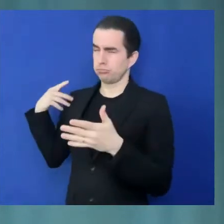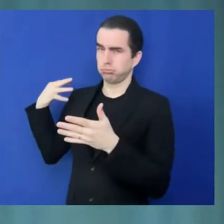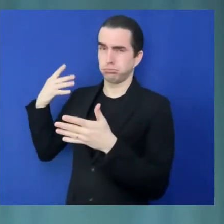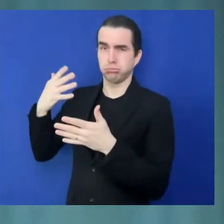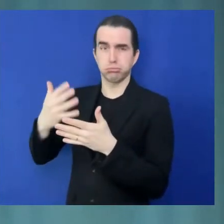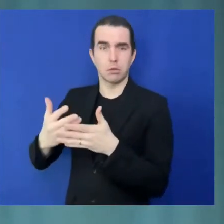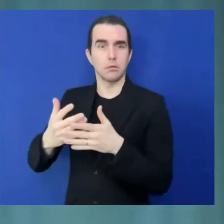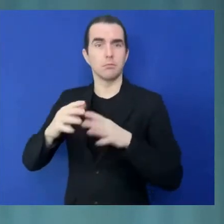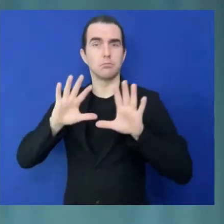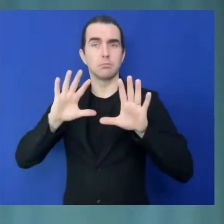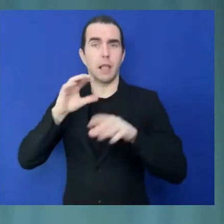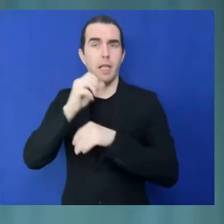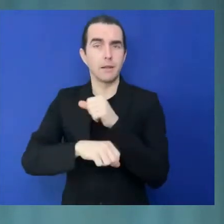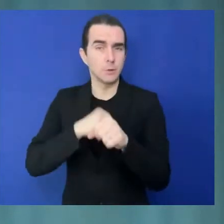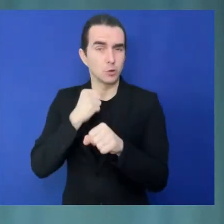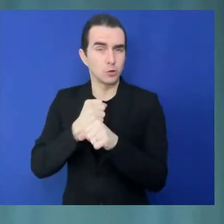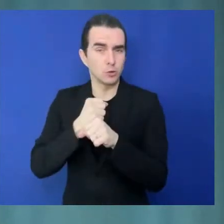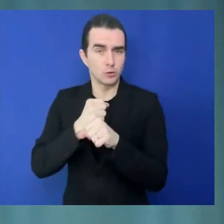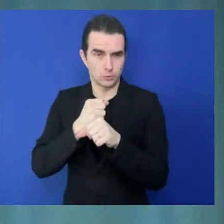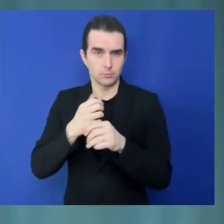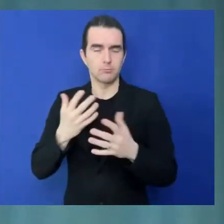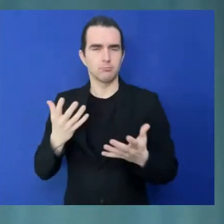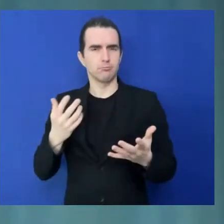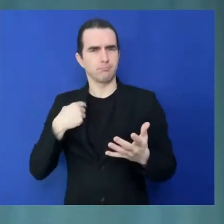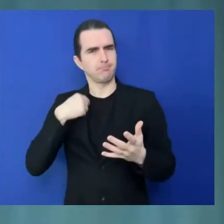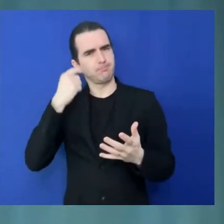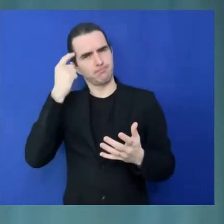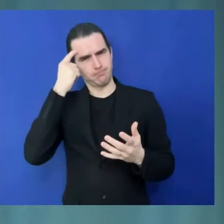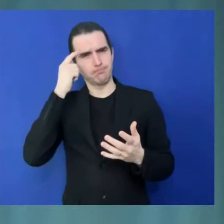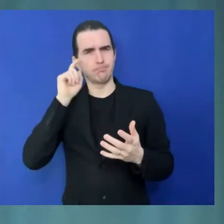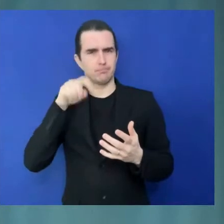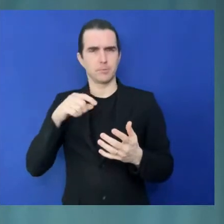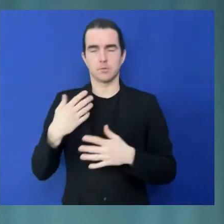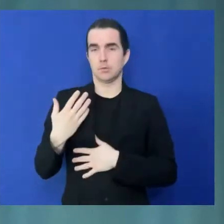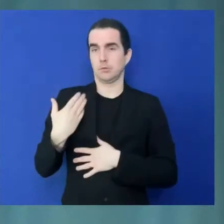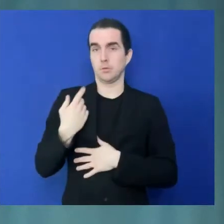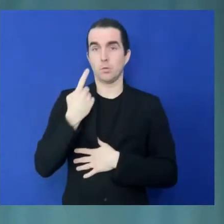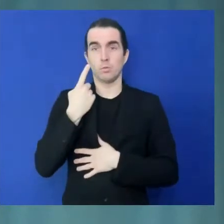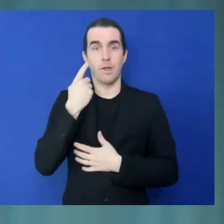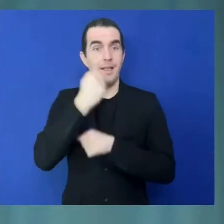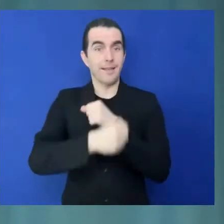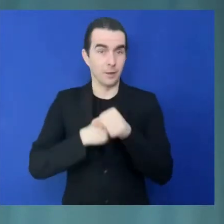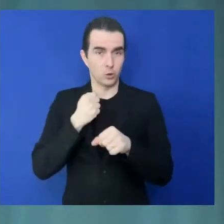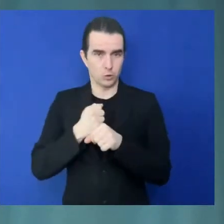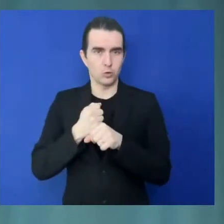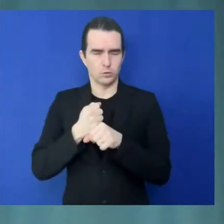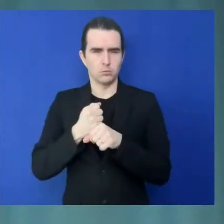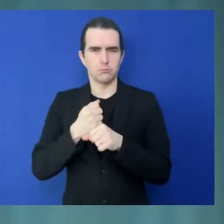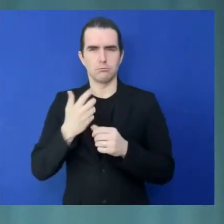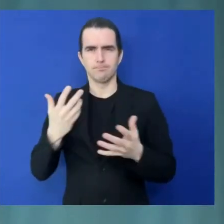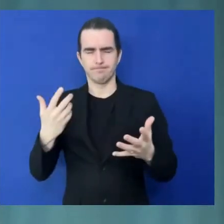Project signed a memorandum of understanding with the European Network of